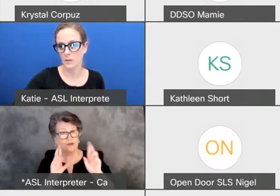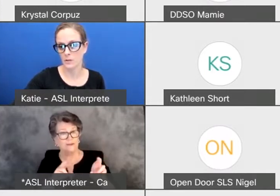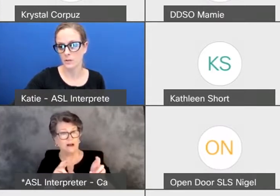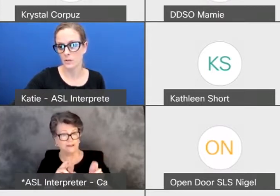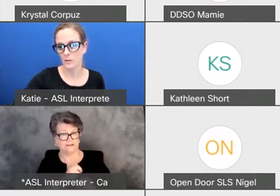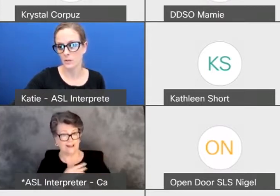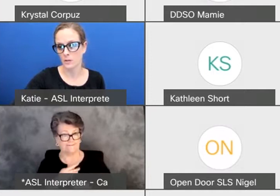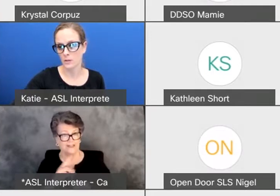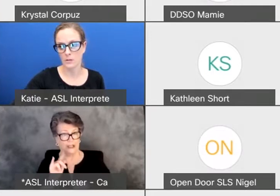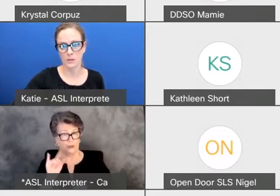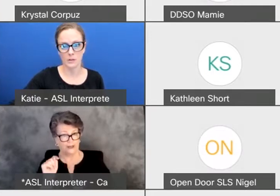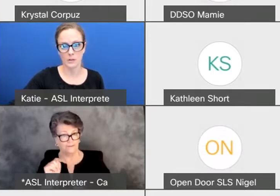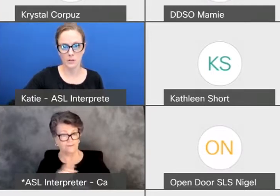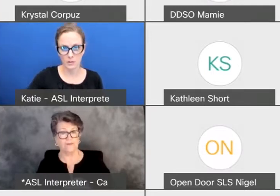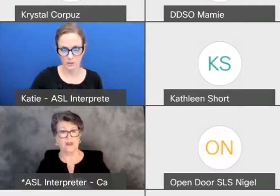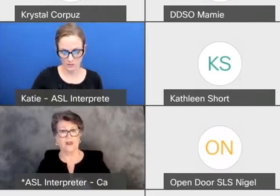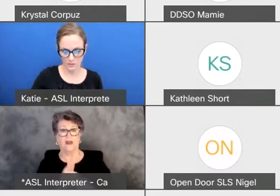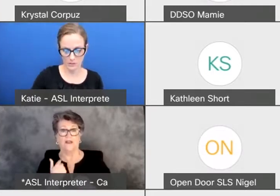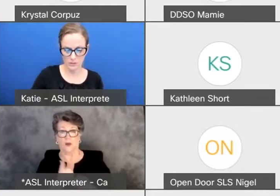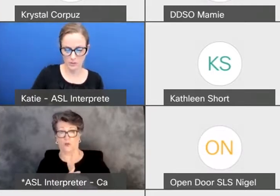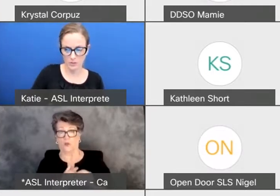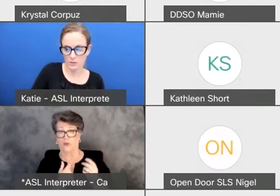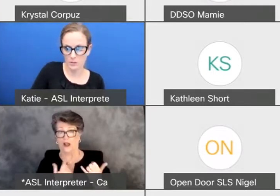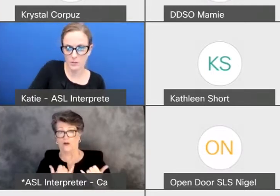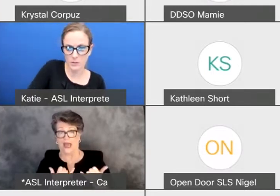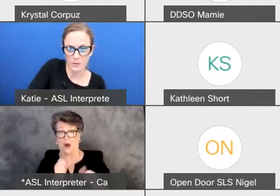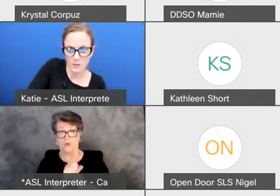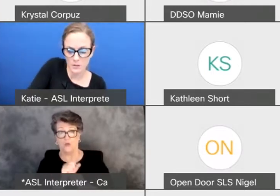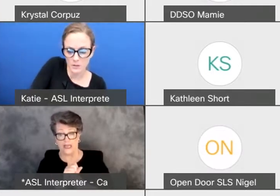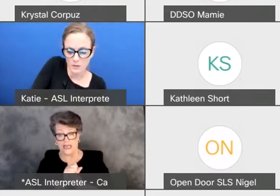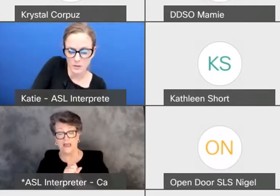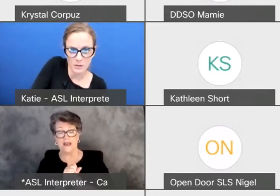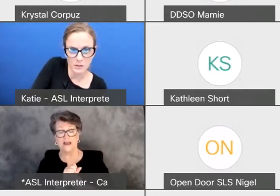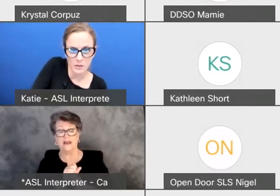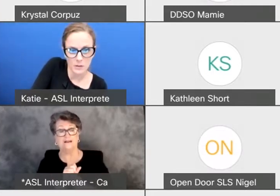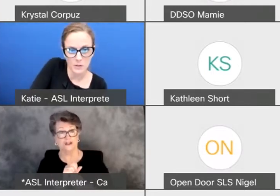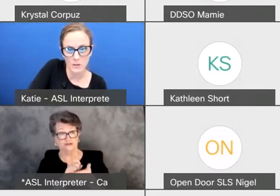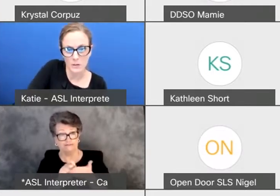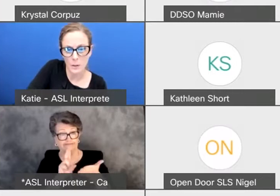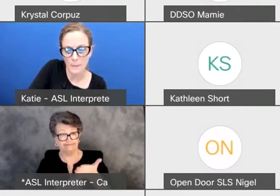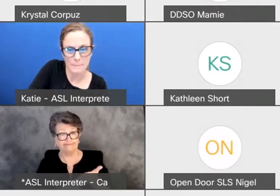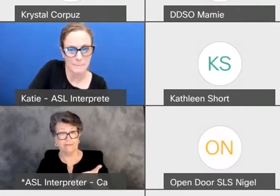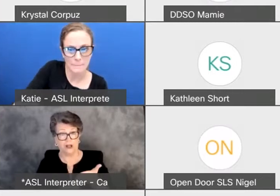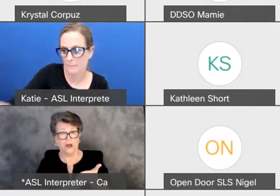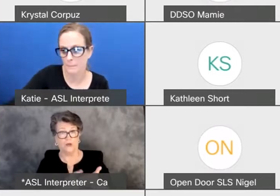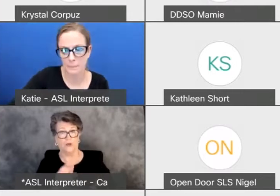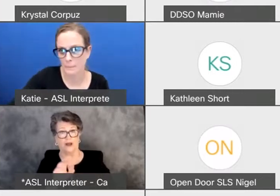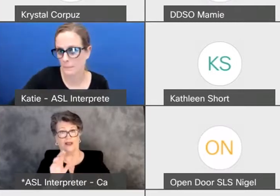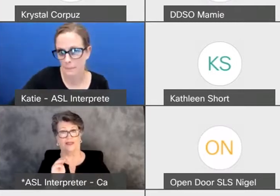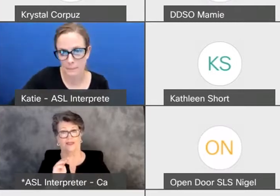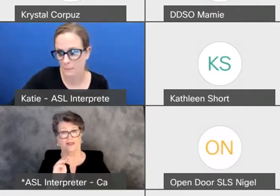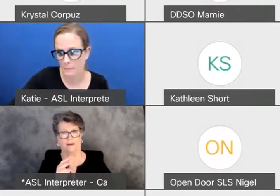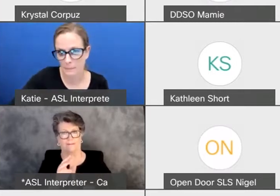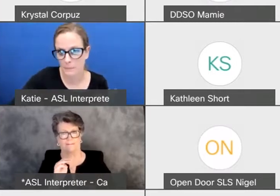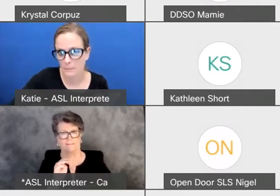unit, which we are now working toward getting into contract with Marikey Allos. The